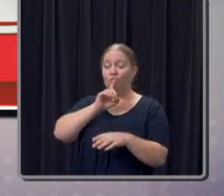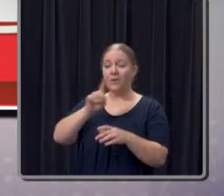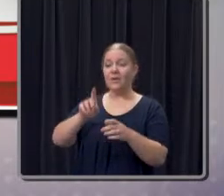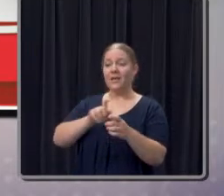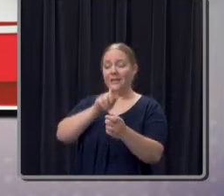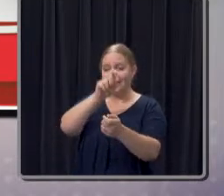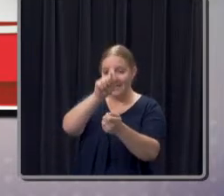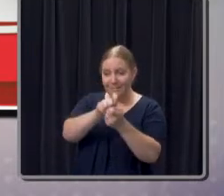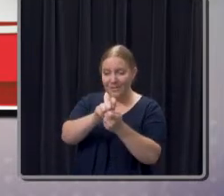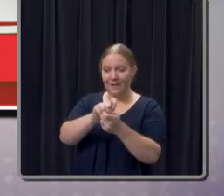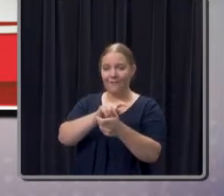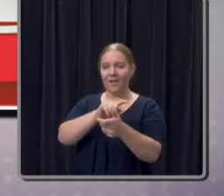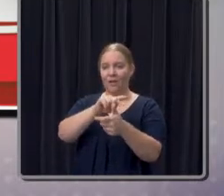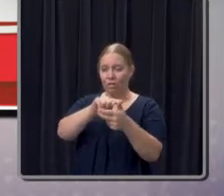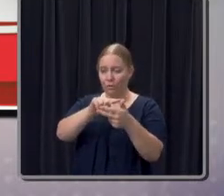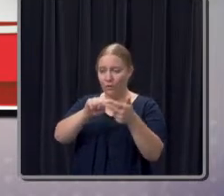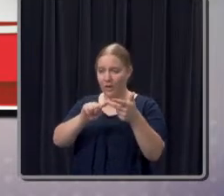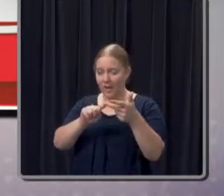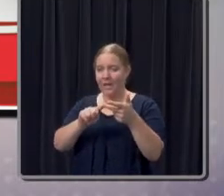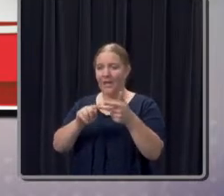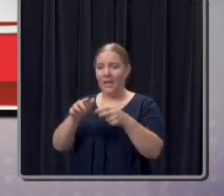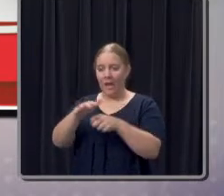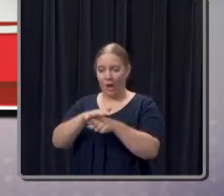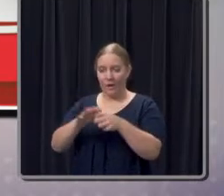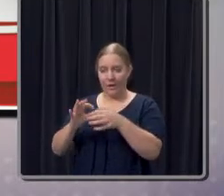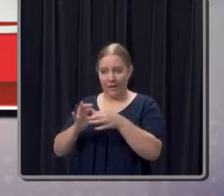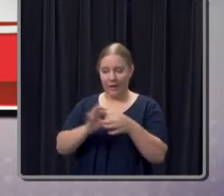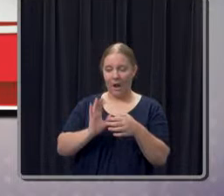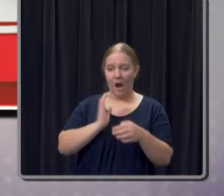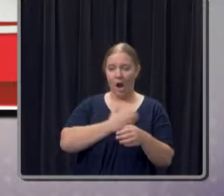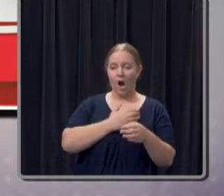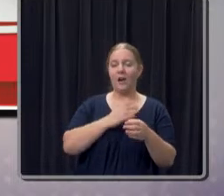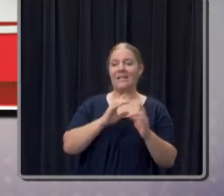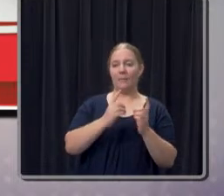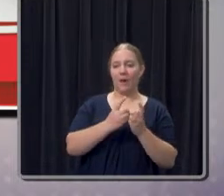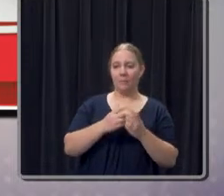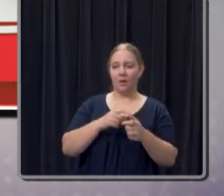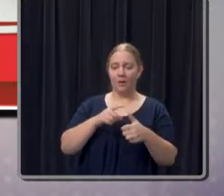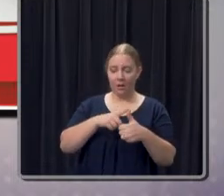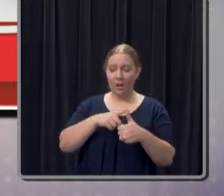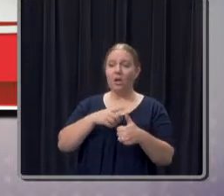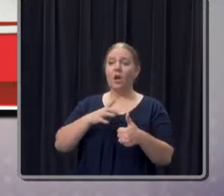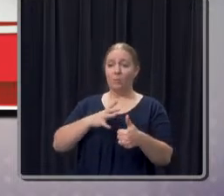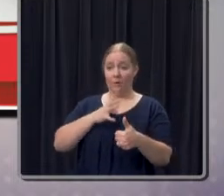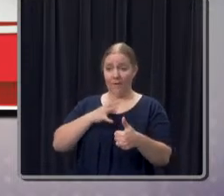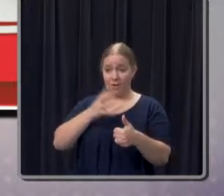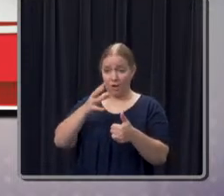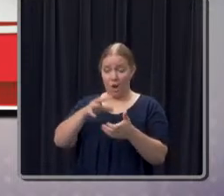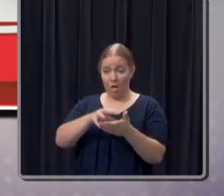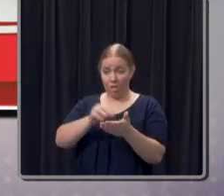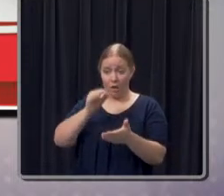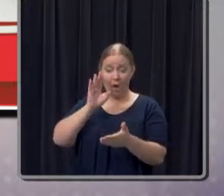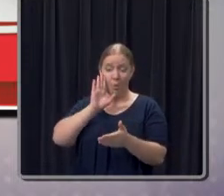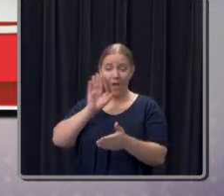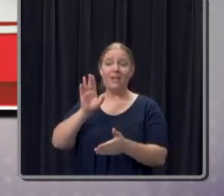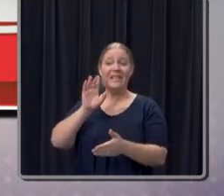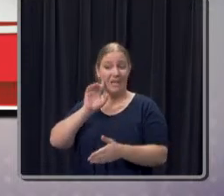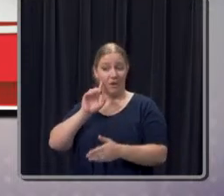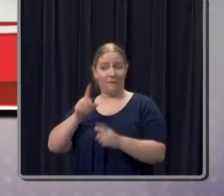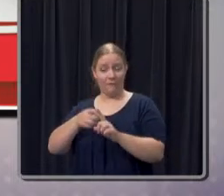3 specific areas in our department. Professional learning, you're going to hear from Mrs. Jenna